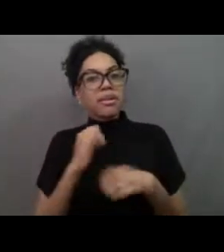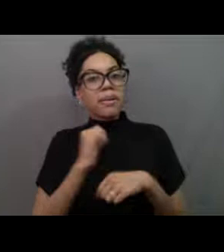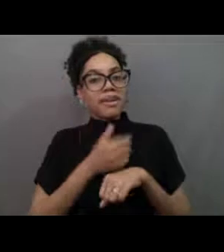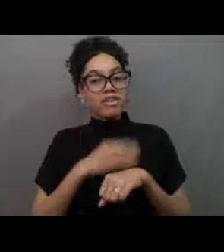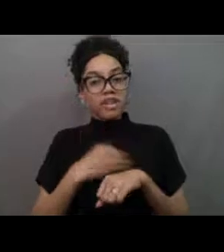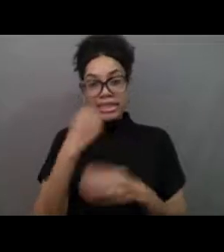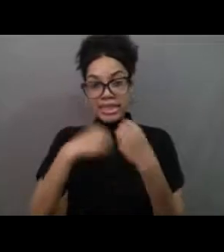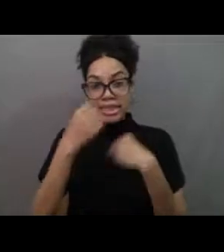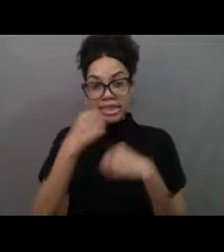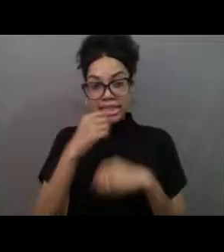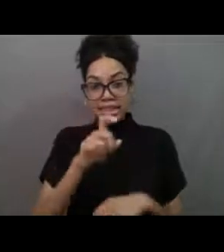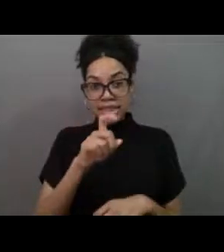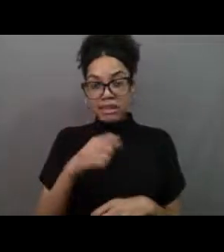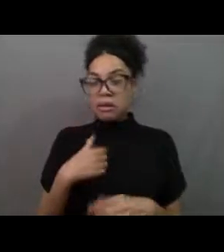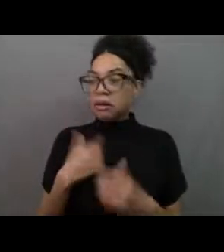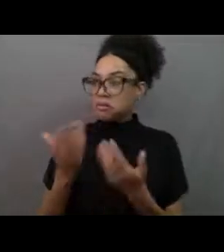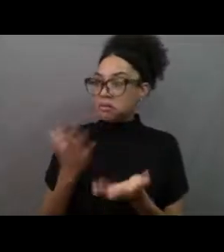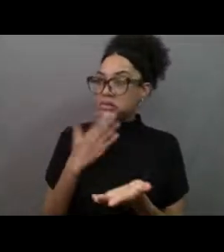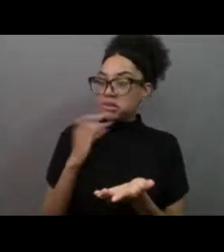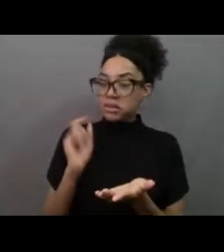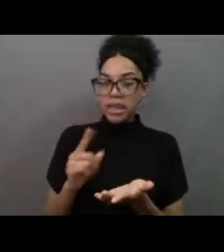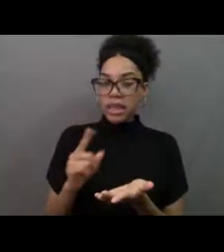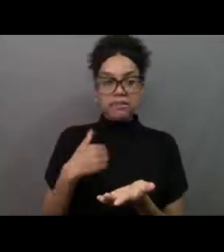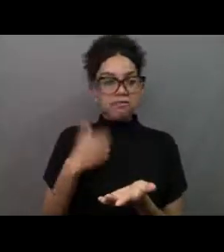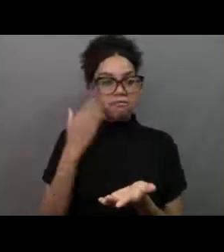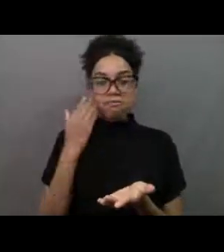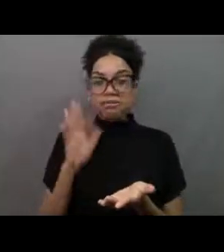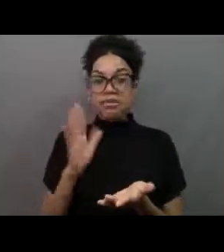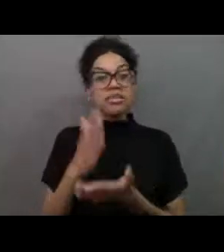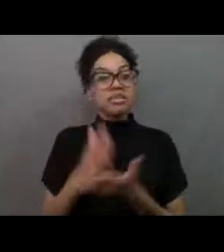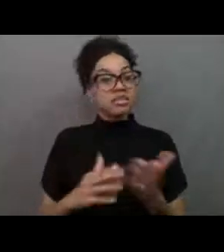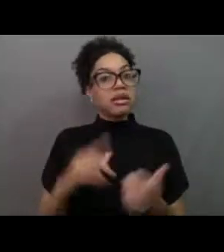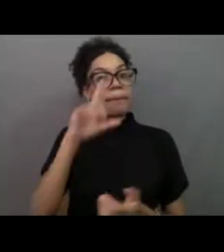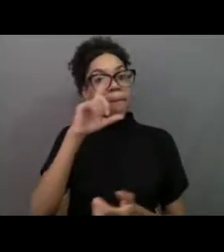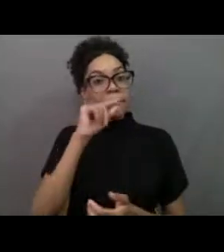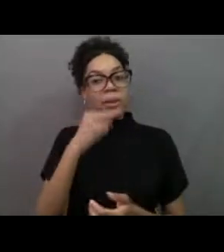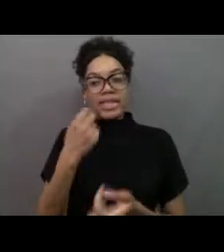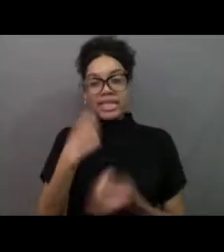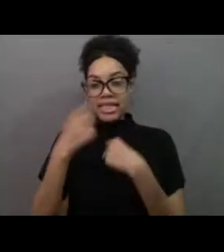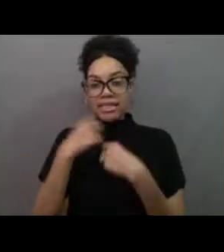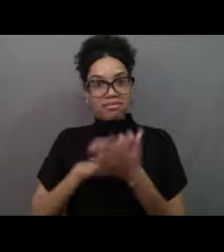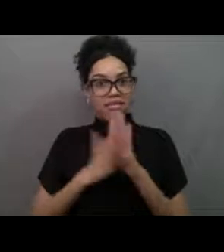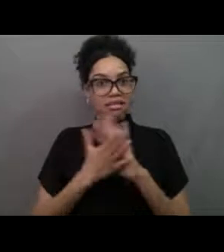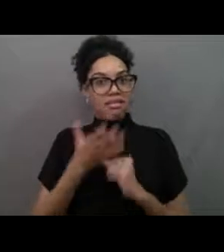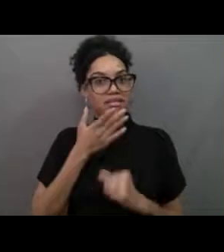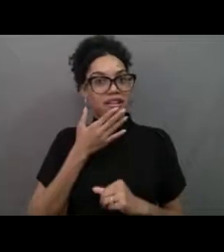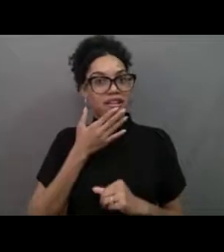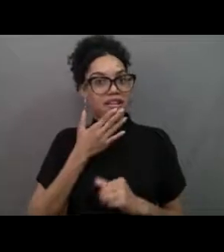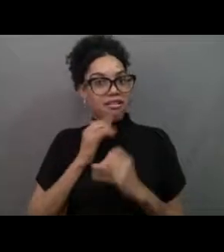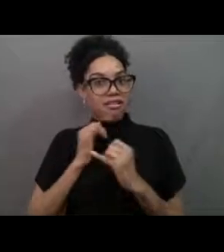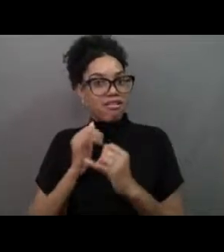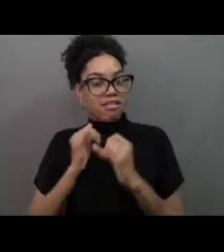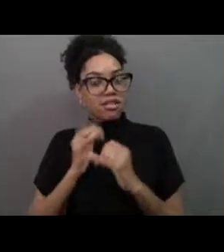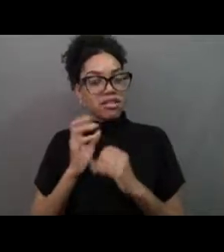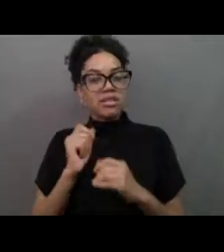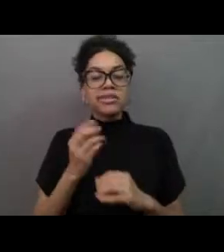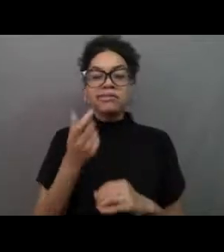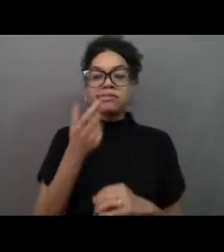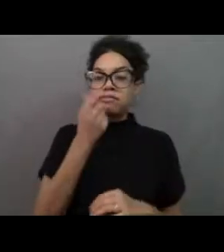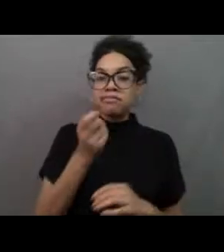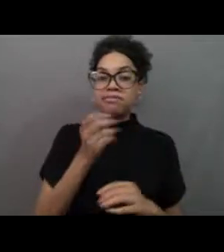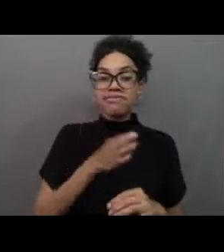Not that we know of. That is a good question because some birds do. I know that. As far as we know, the fish don't get their colors from what they eat, but